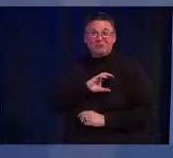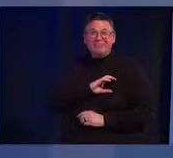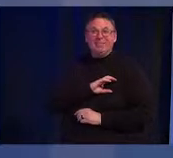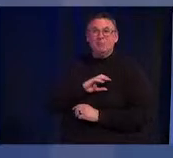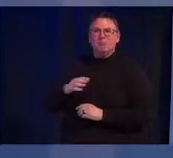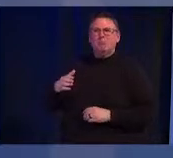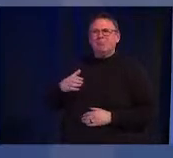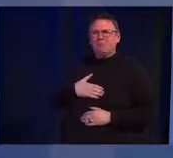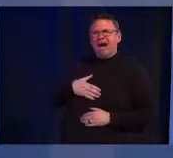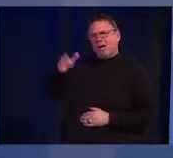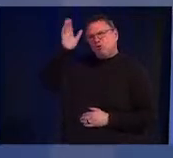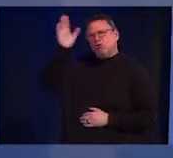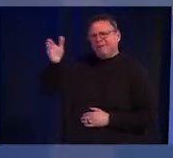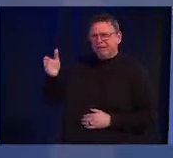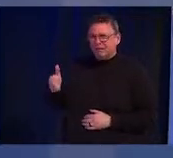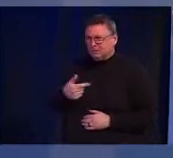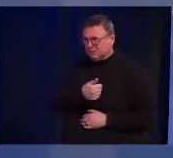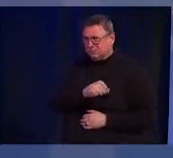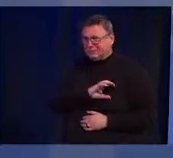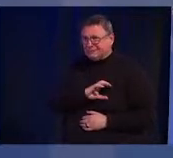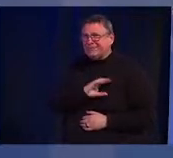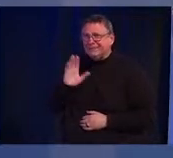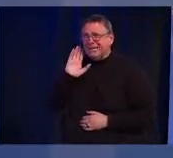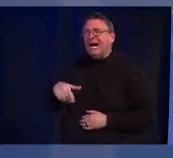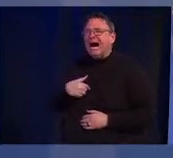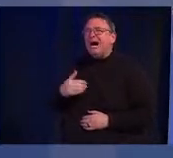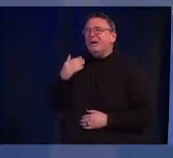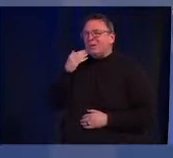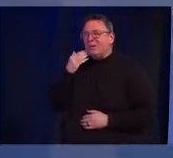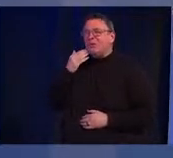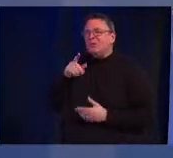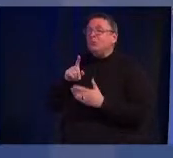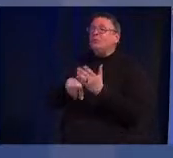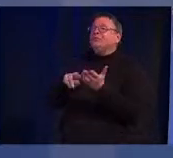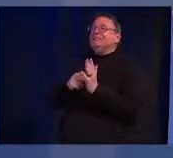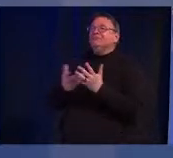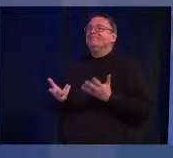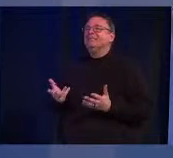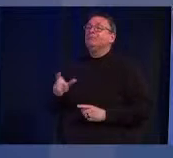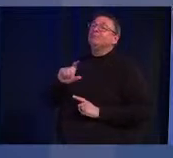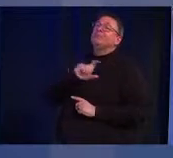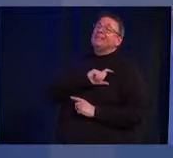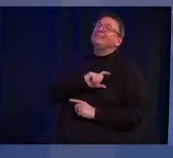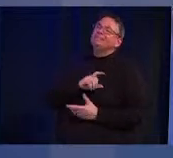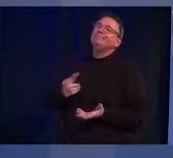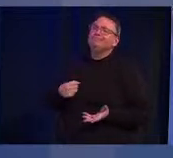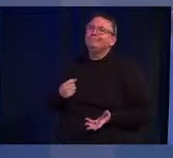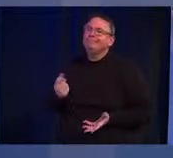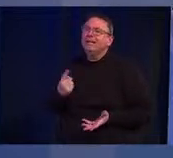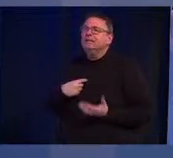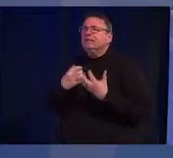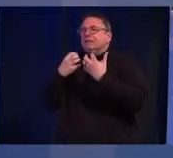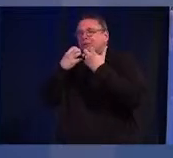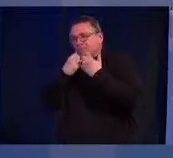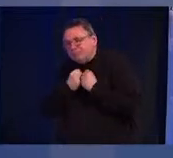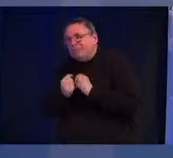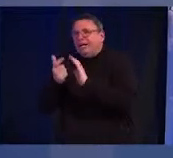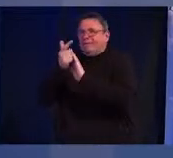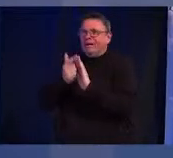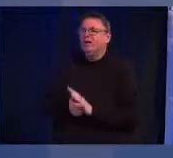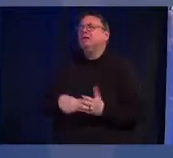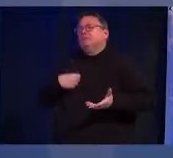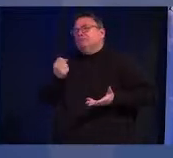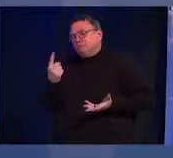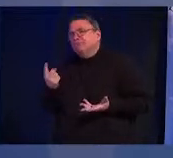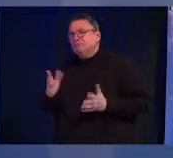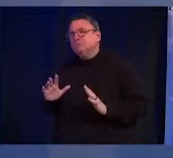officer, so I know what it means to value law enforcement. He says